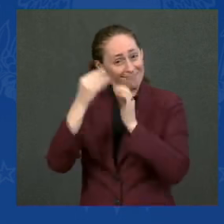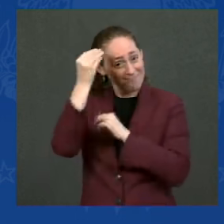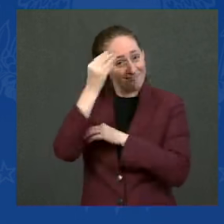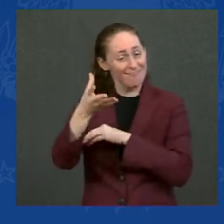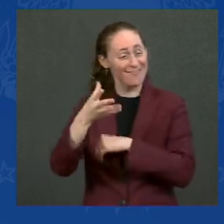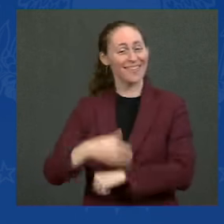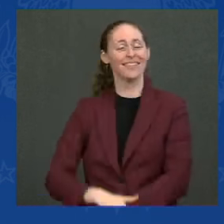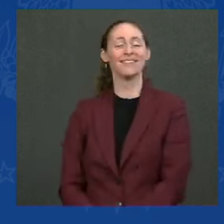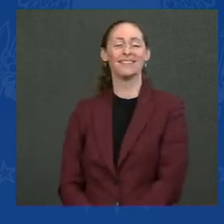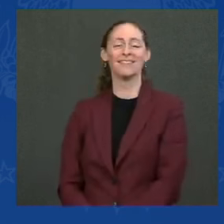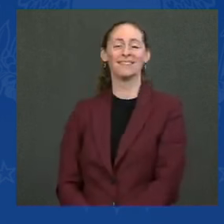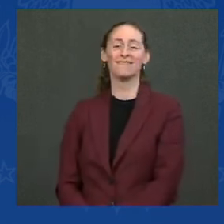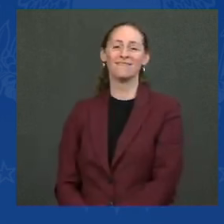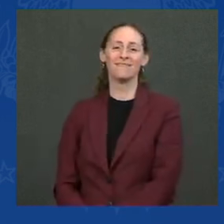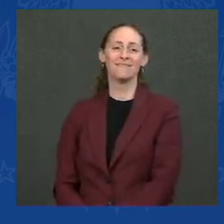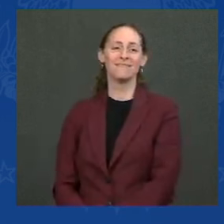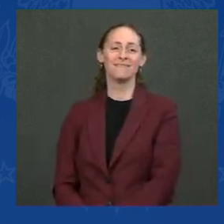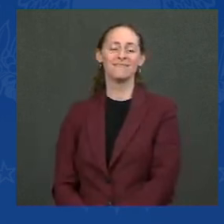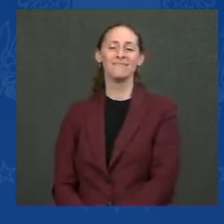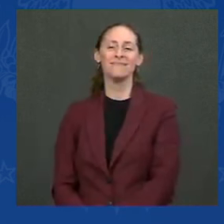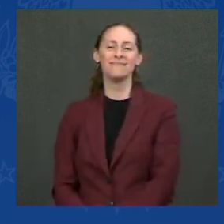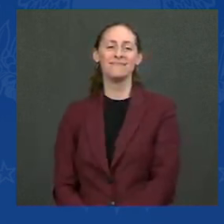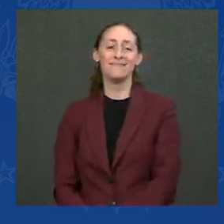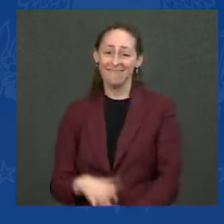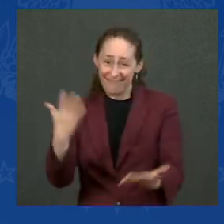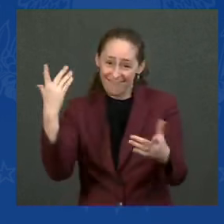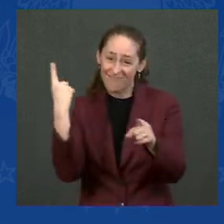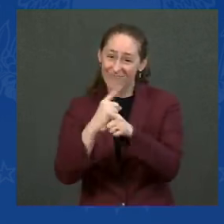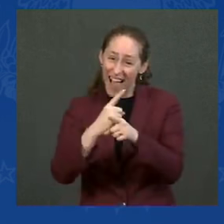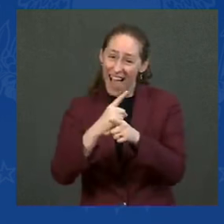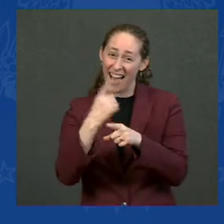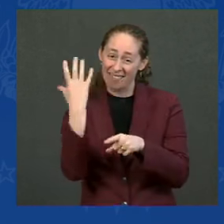employees. Give me a break. Fox News.